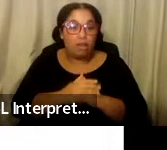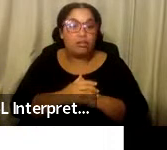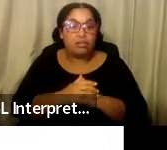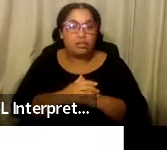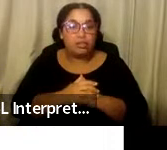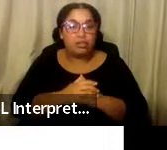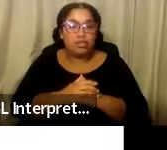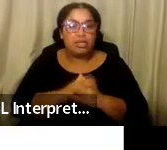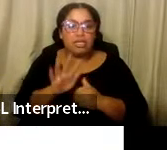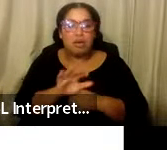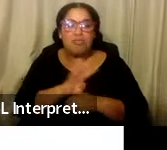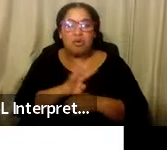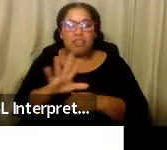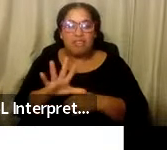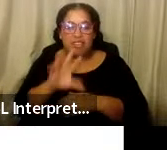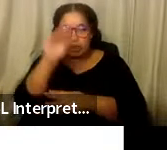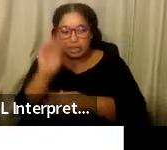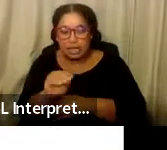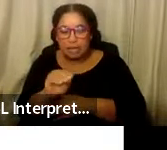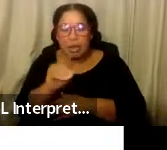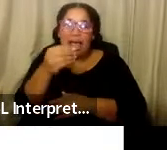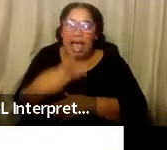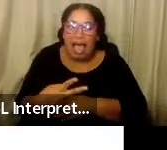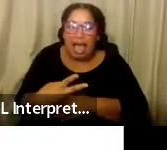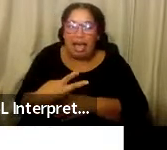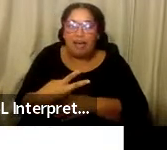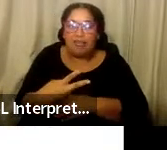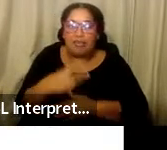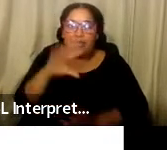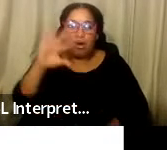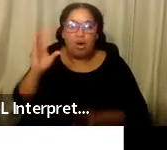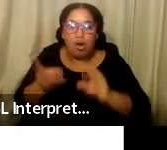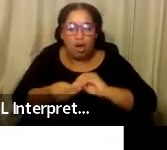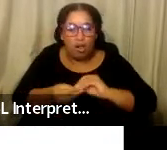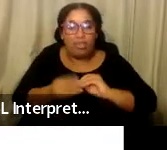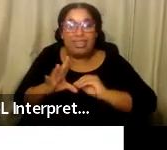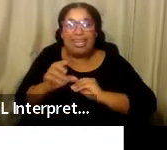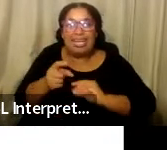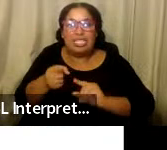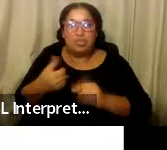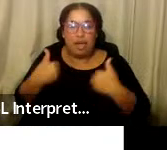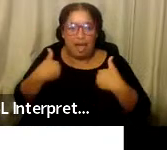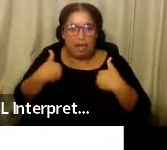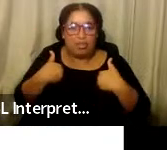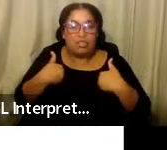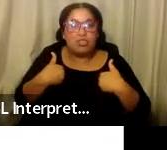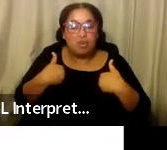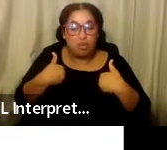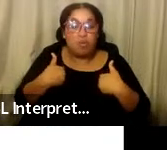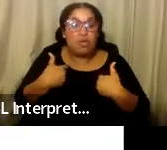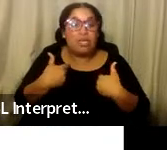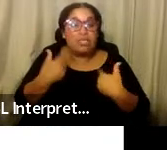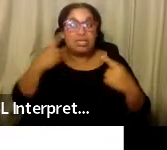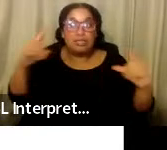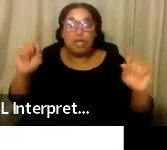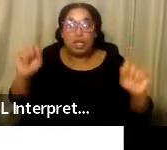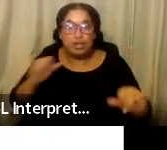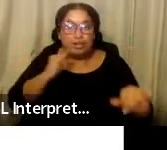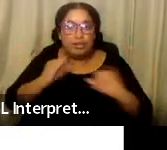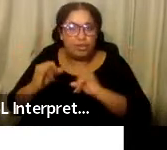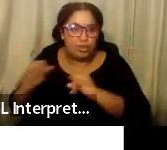about 45%, almost half of the cases that we received, we were able to successfully